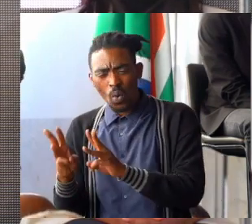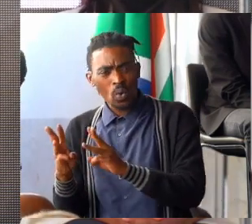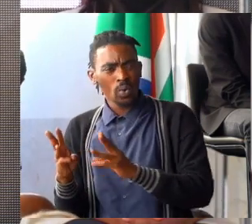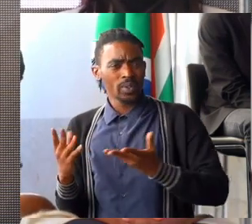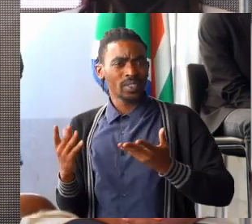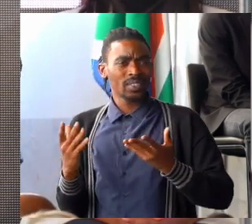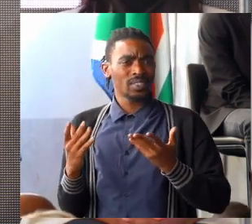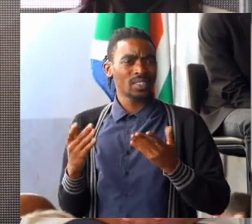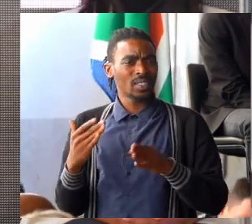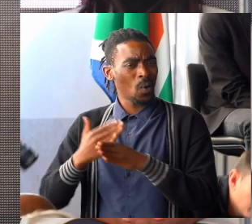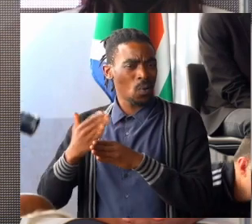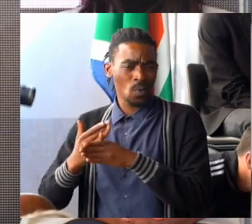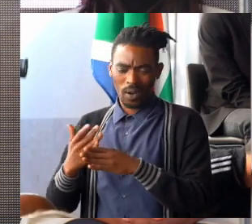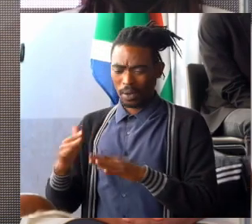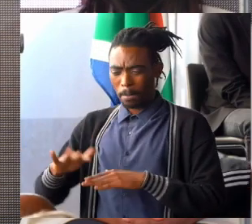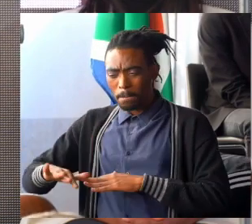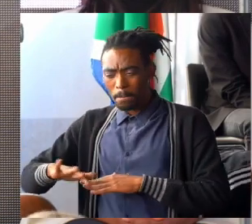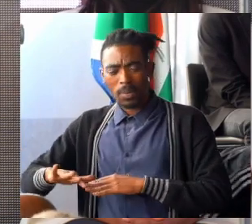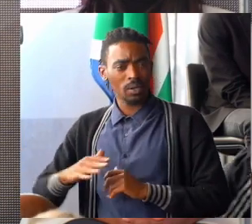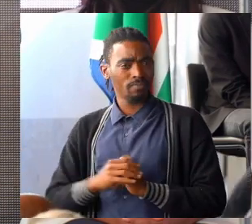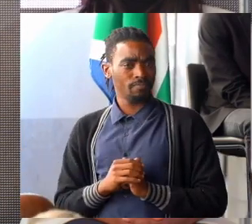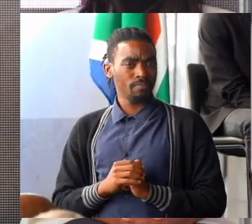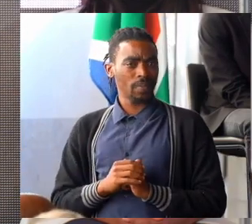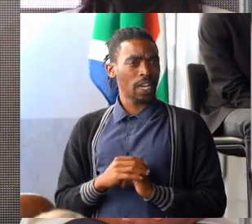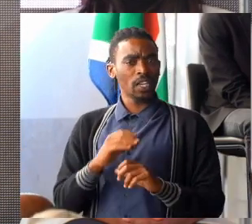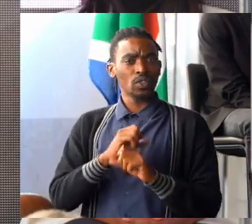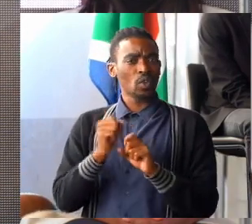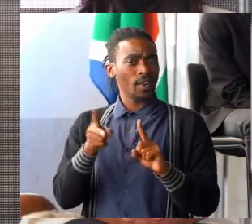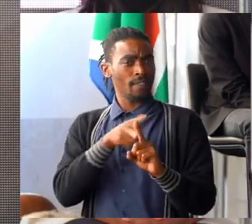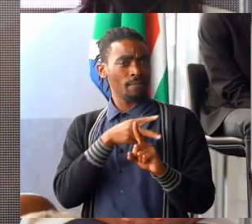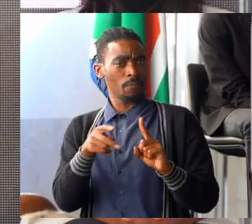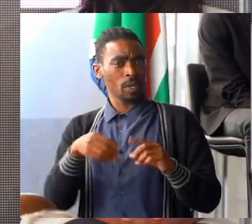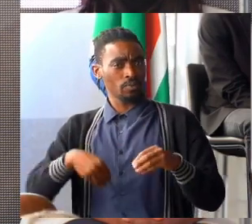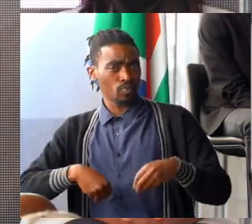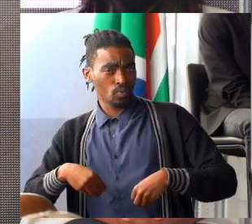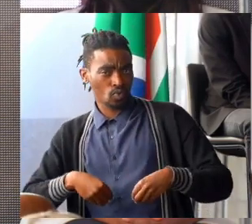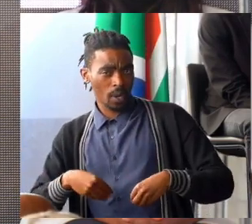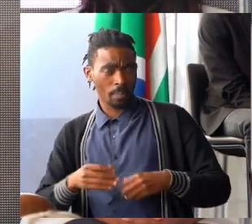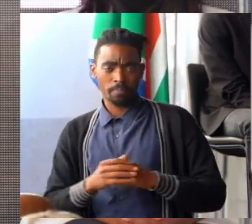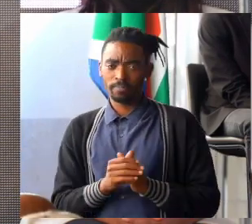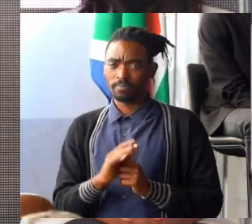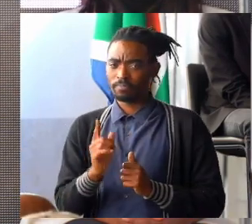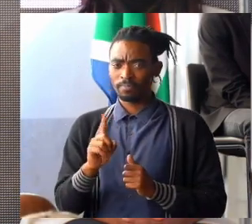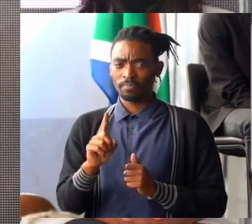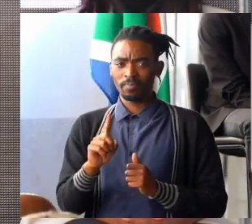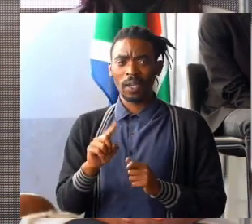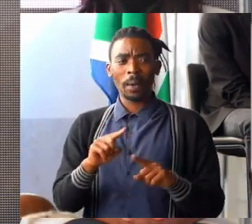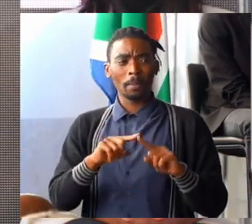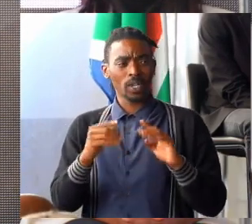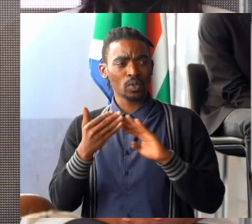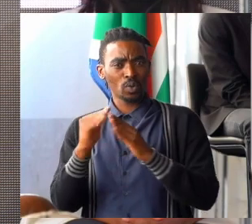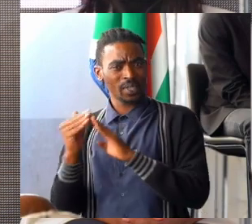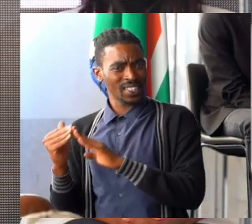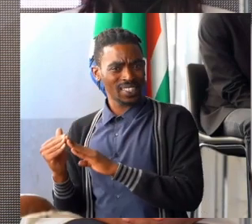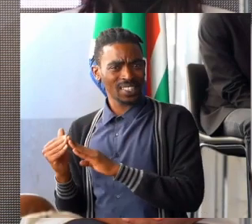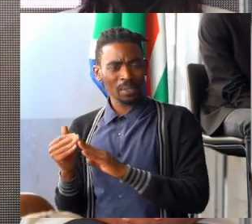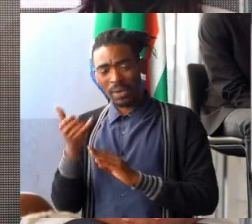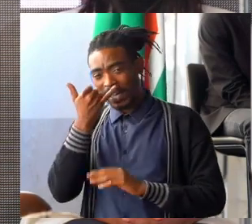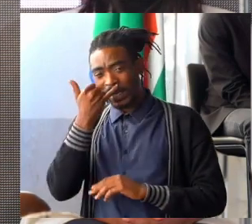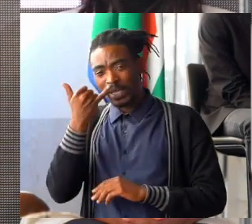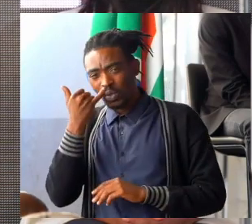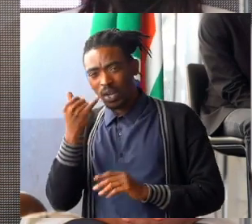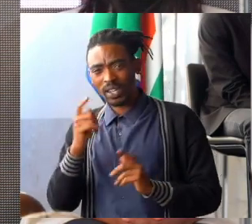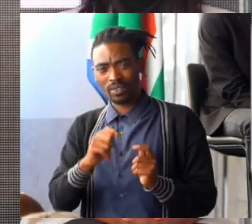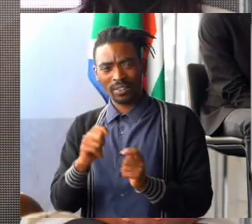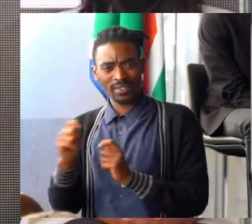in their places of work. It is not just violent crime that is keeping us in distress, but communities that are overwhelmed by drug